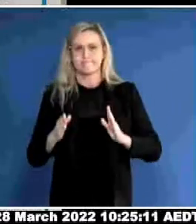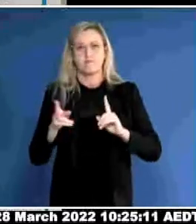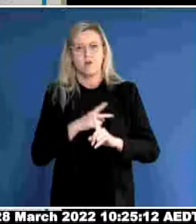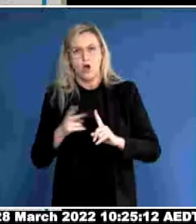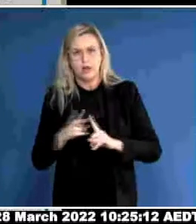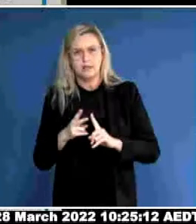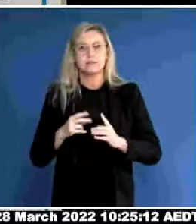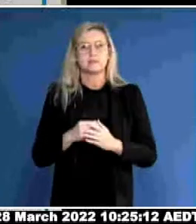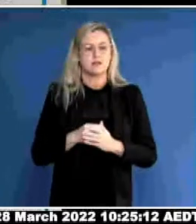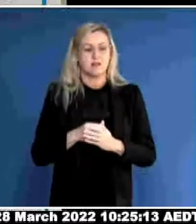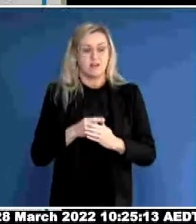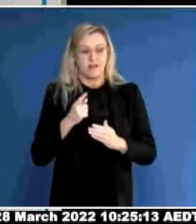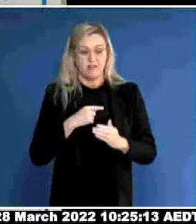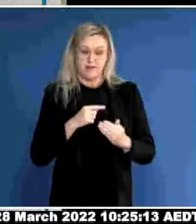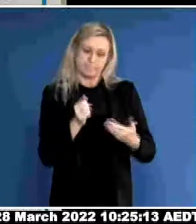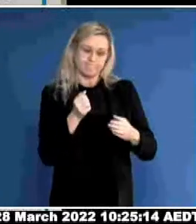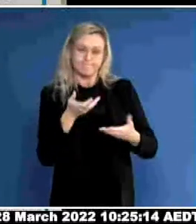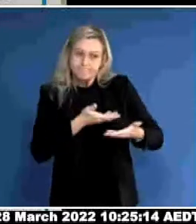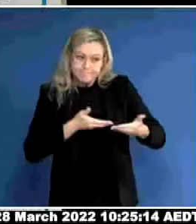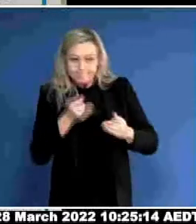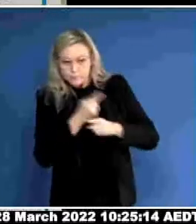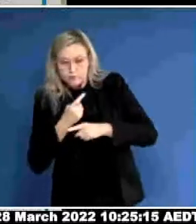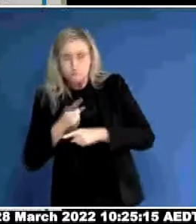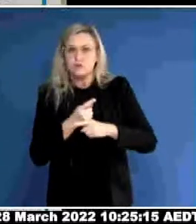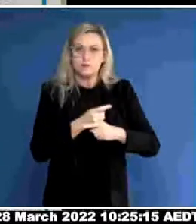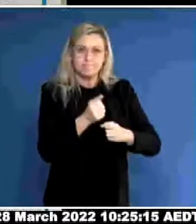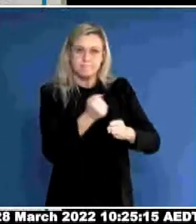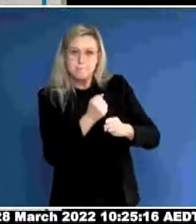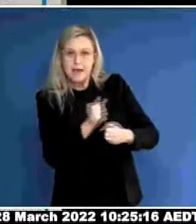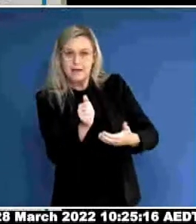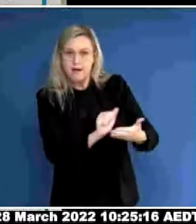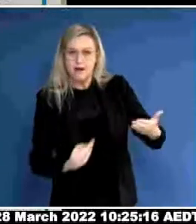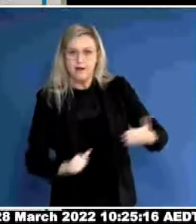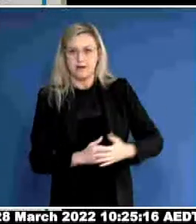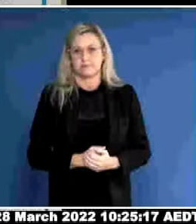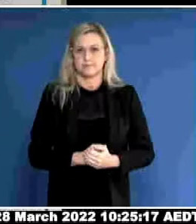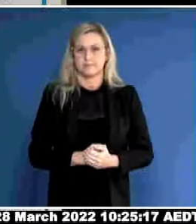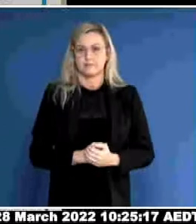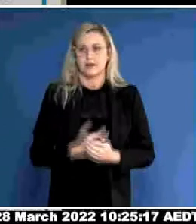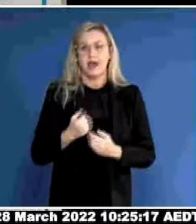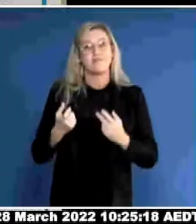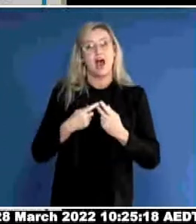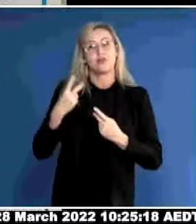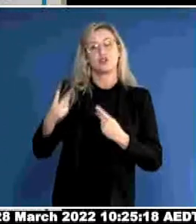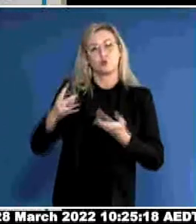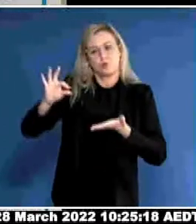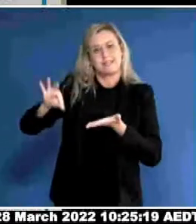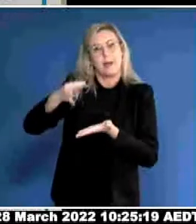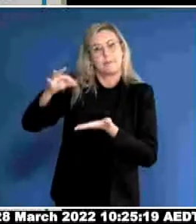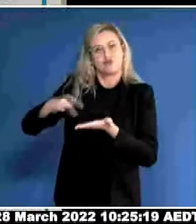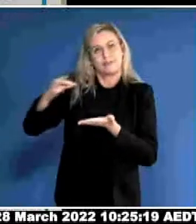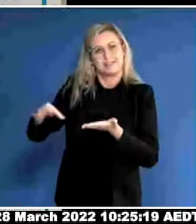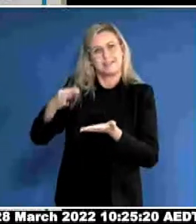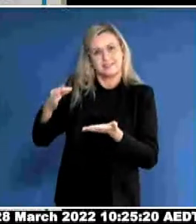two pieces of work that really describe the experiences of women, but also what women would like to